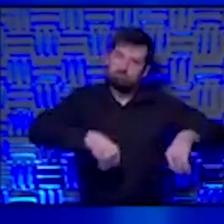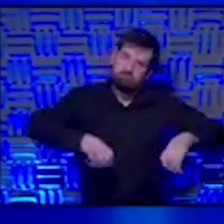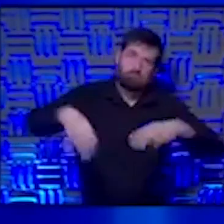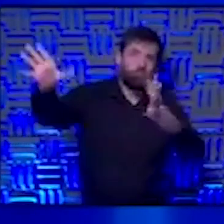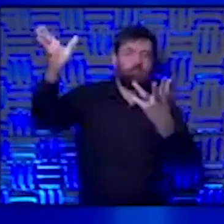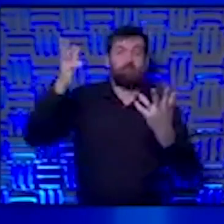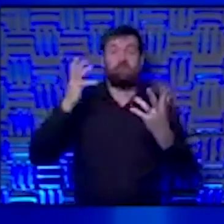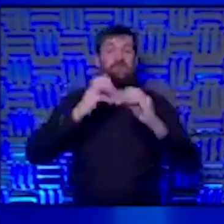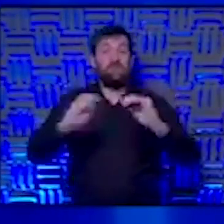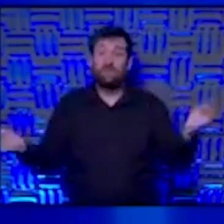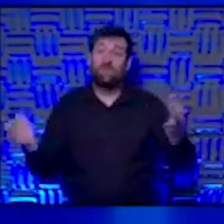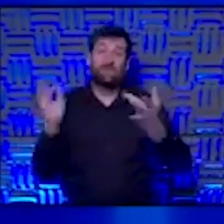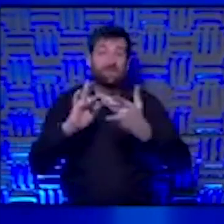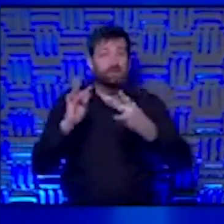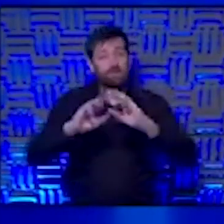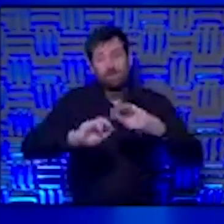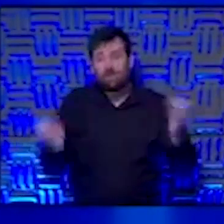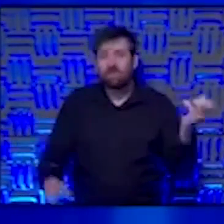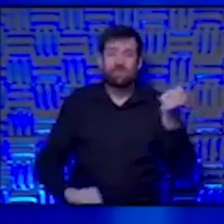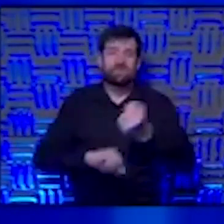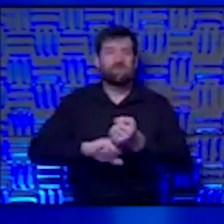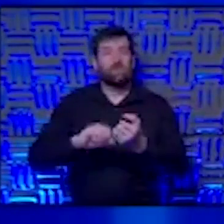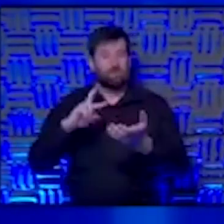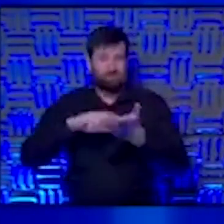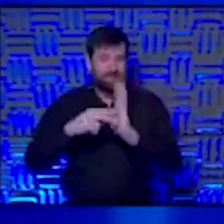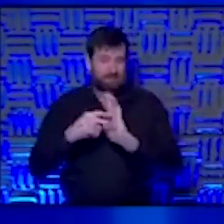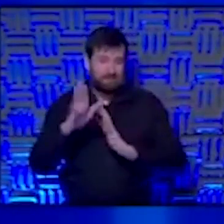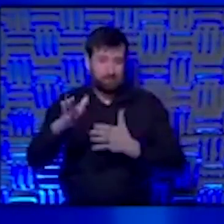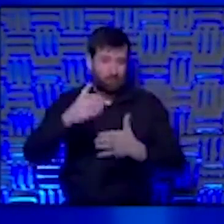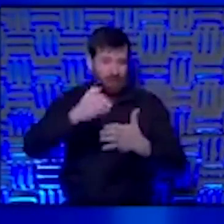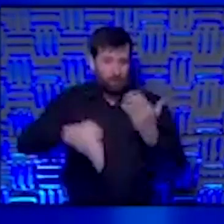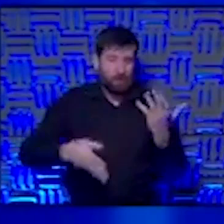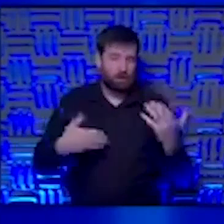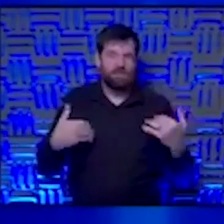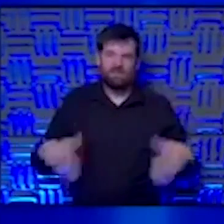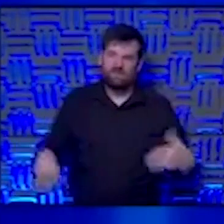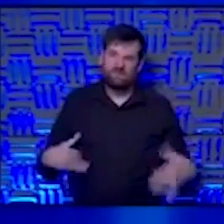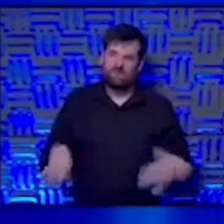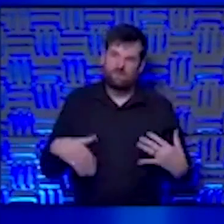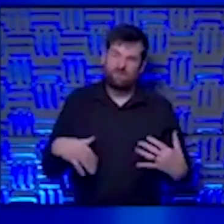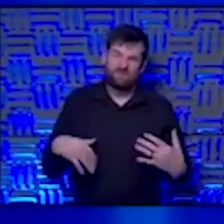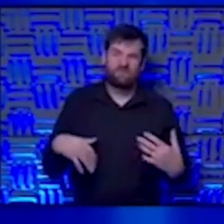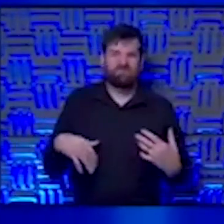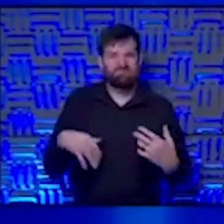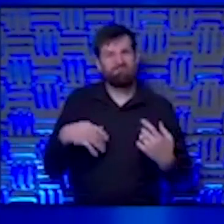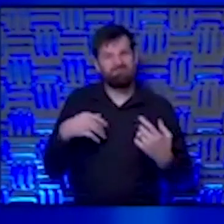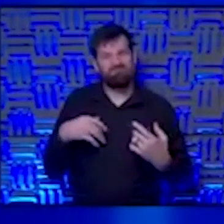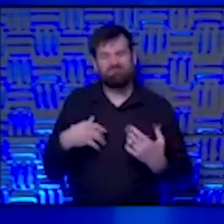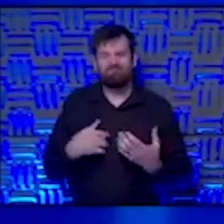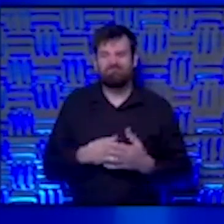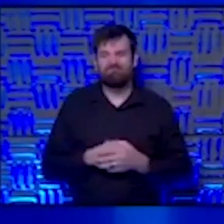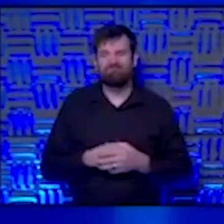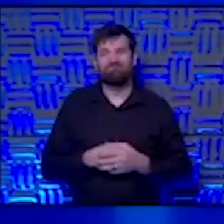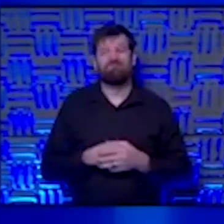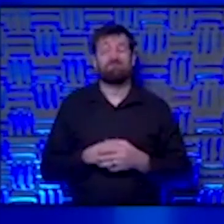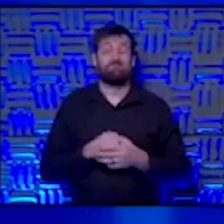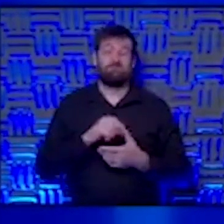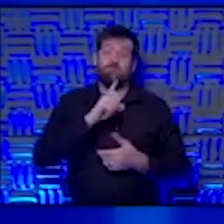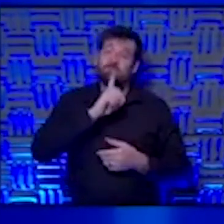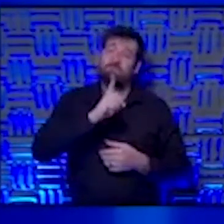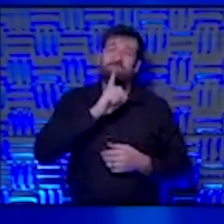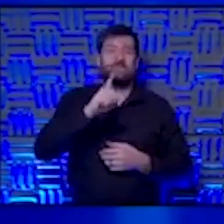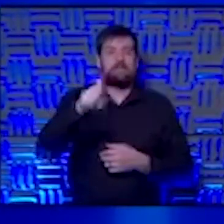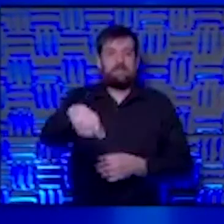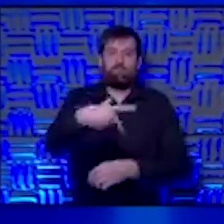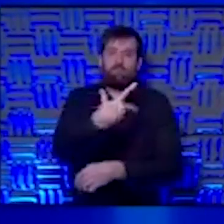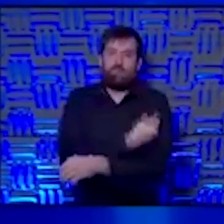when you don't have contact and emotional support, that hurts your outcome chances. There's just so much wrapped into this. I think that truly we need to